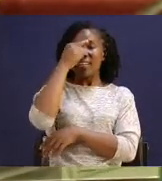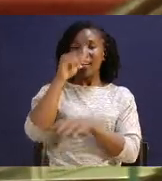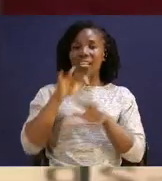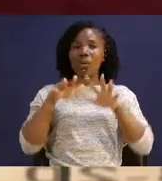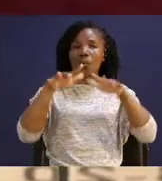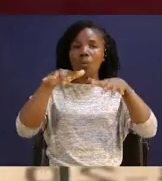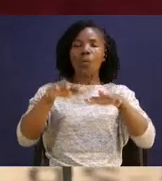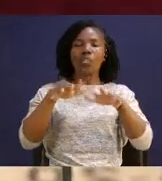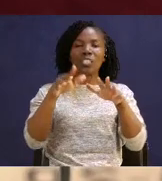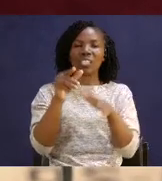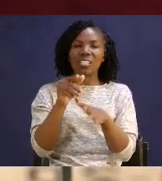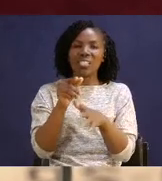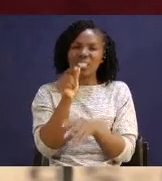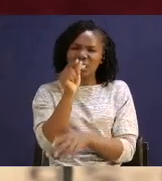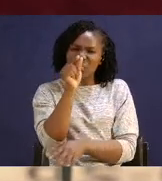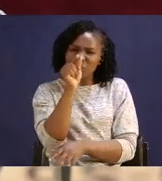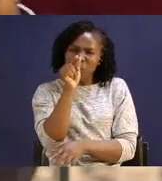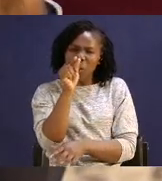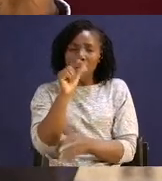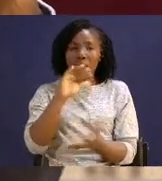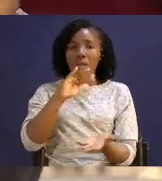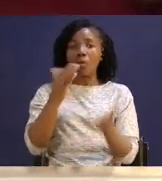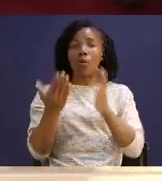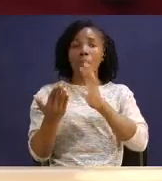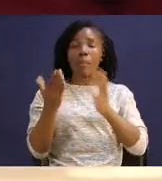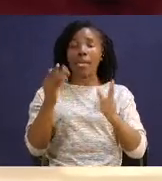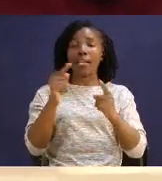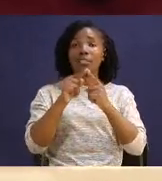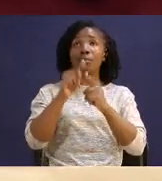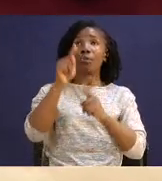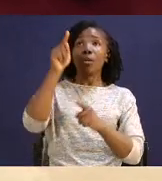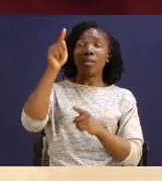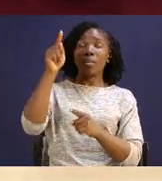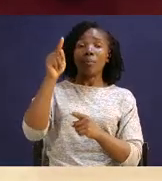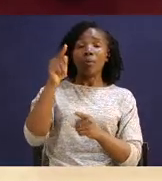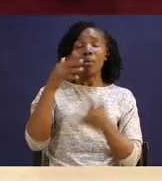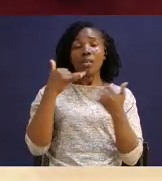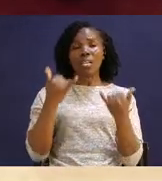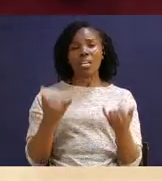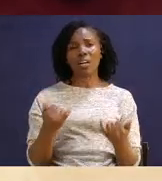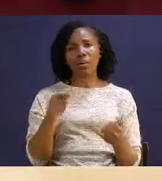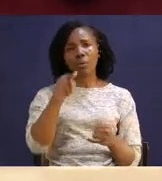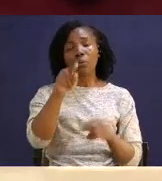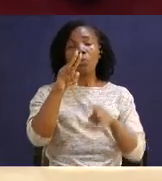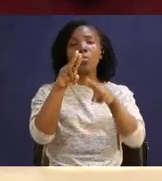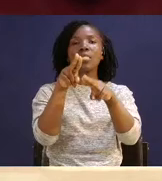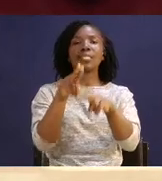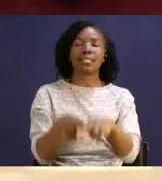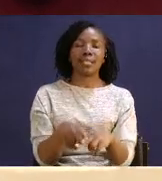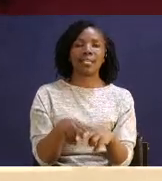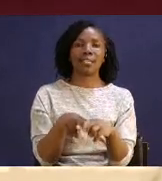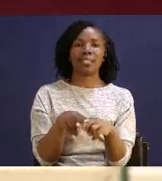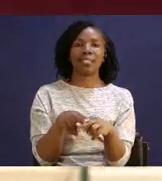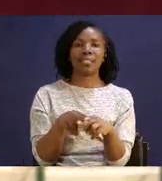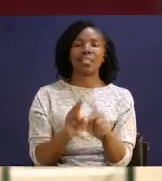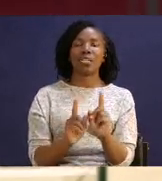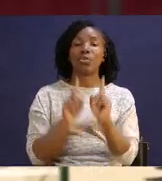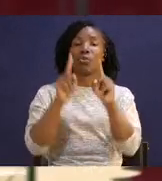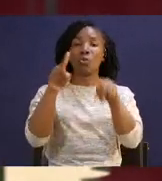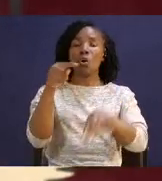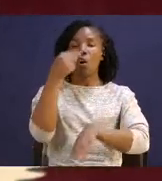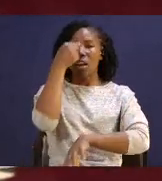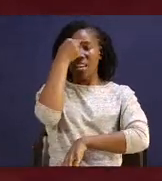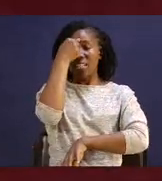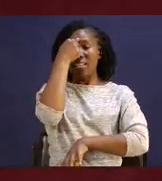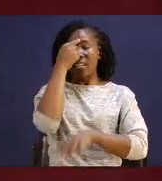compared to who I am. So why do you sit there going to the Indian Ocean